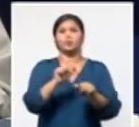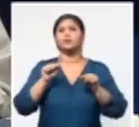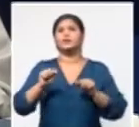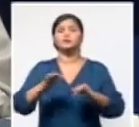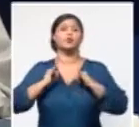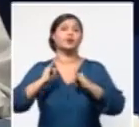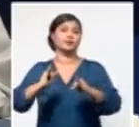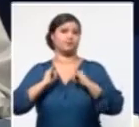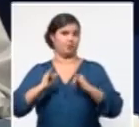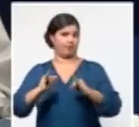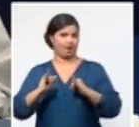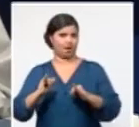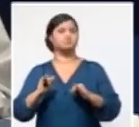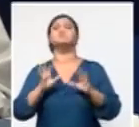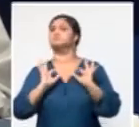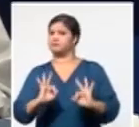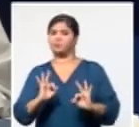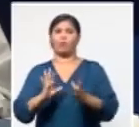she had